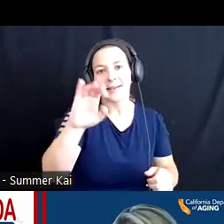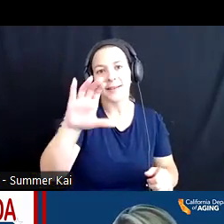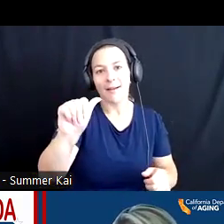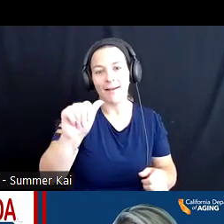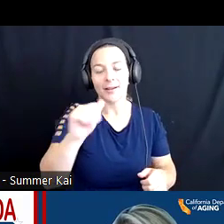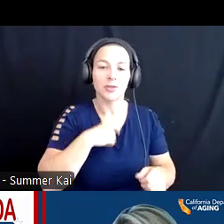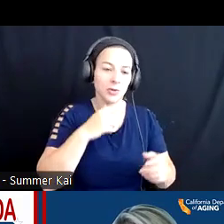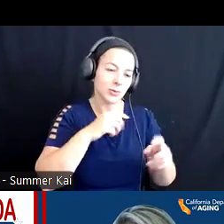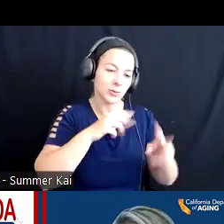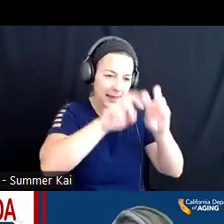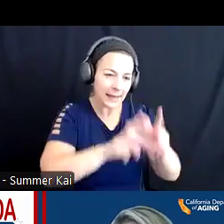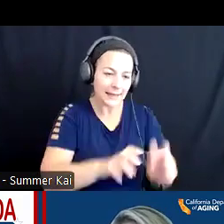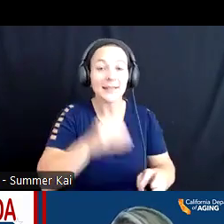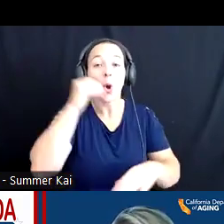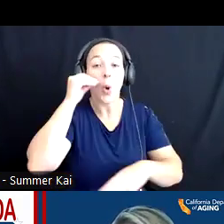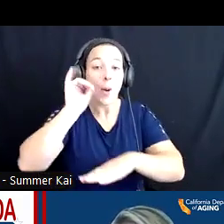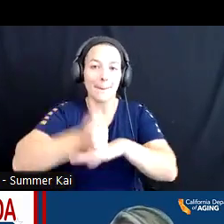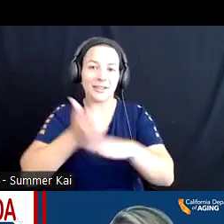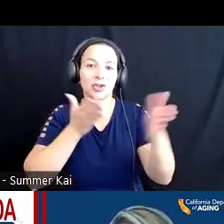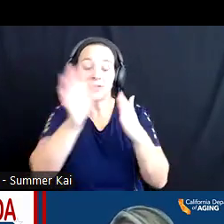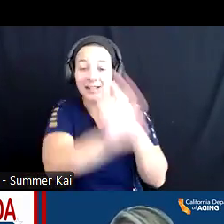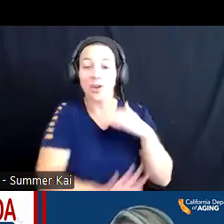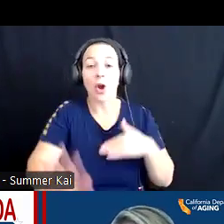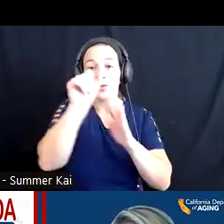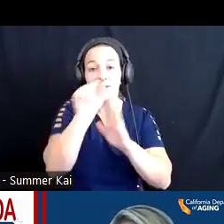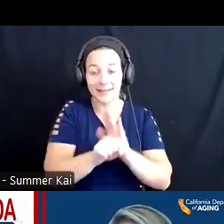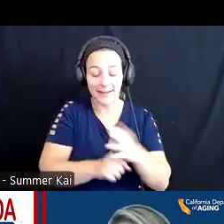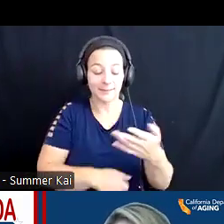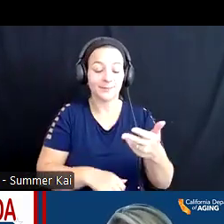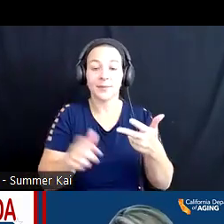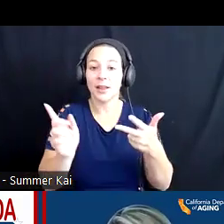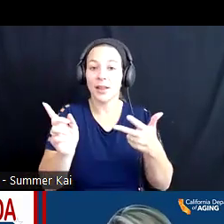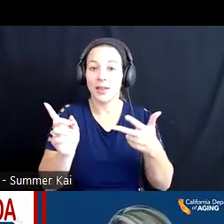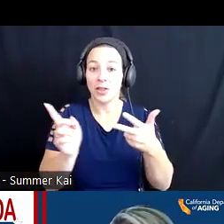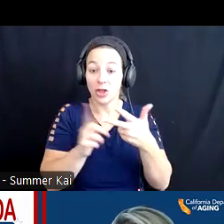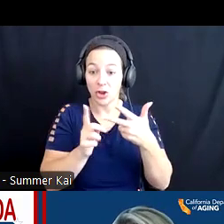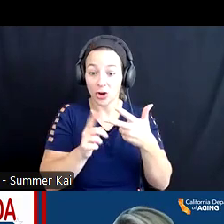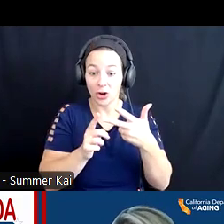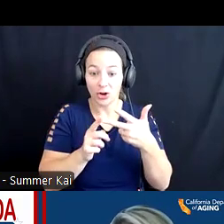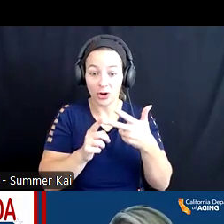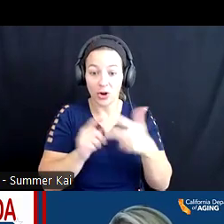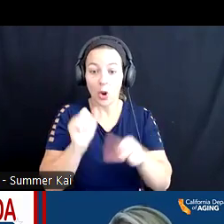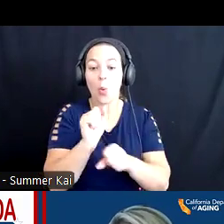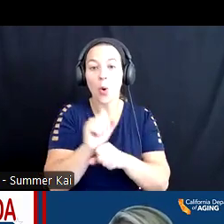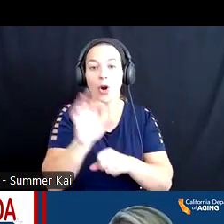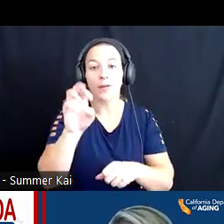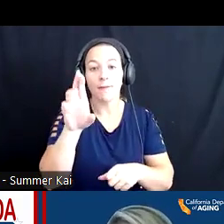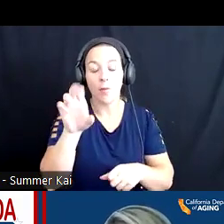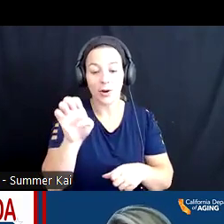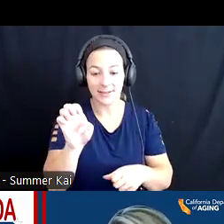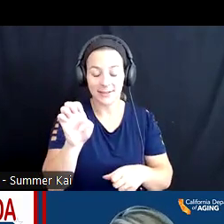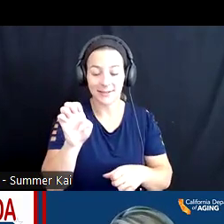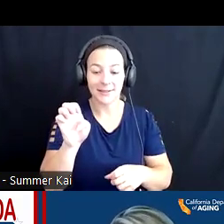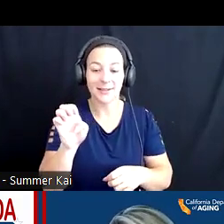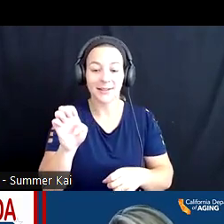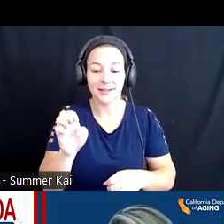access across the state. Third is workforce. So clearly, if we build out our home and community-based services infrastructure, we have a